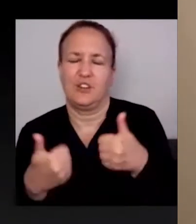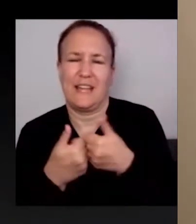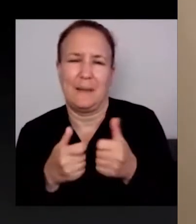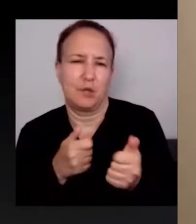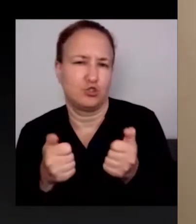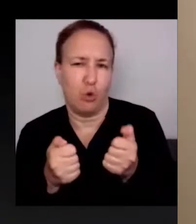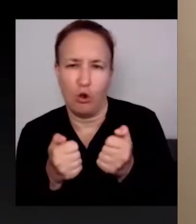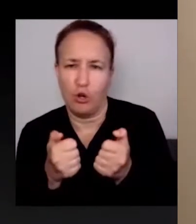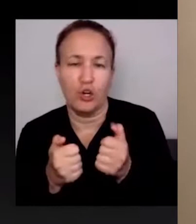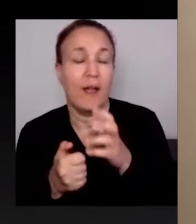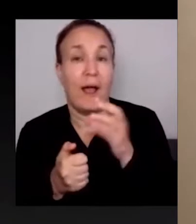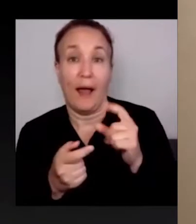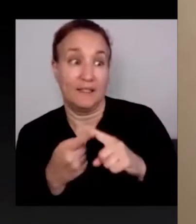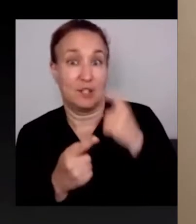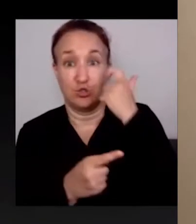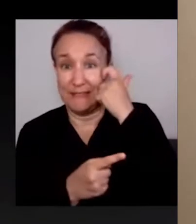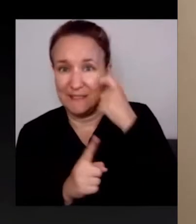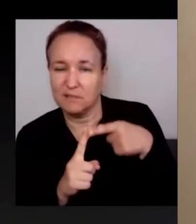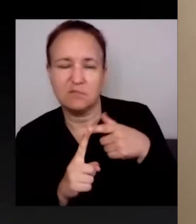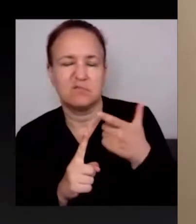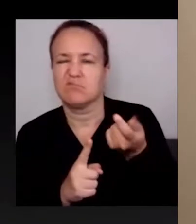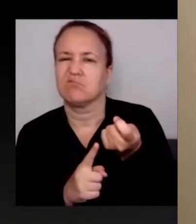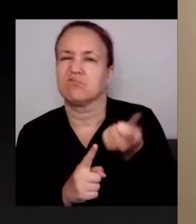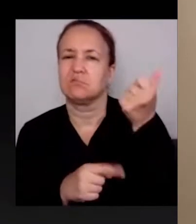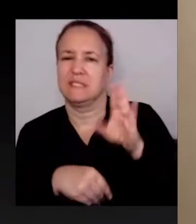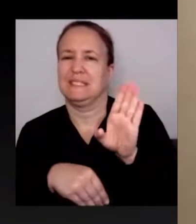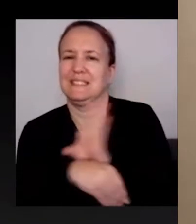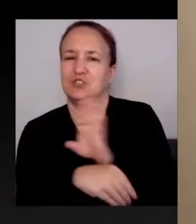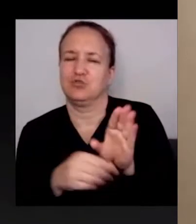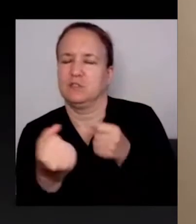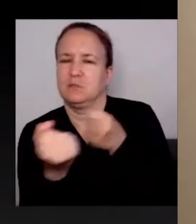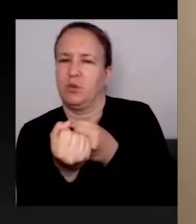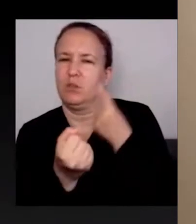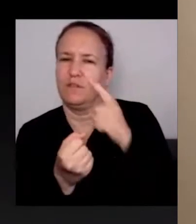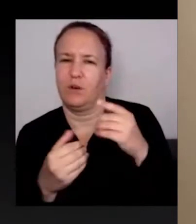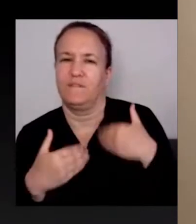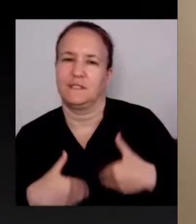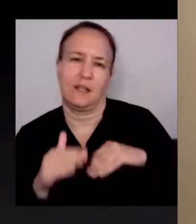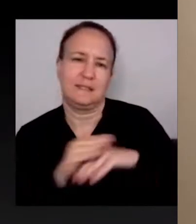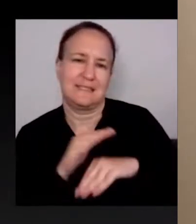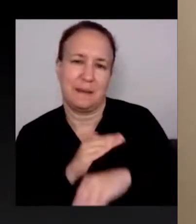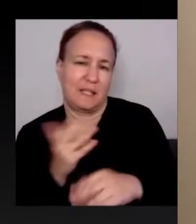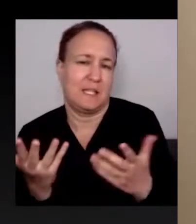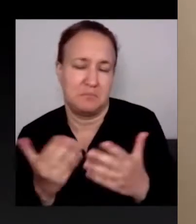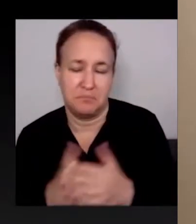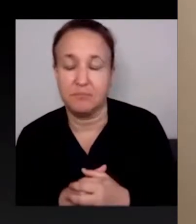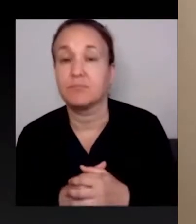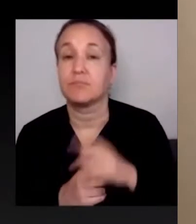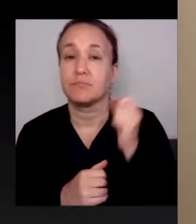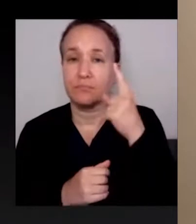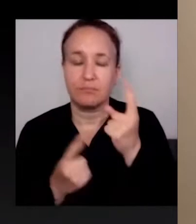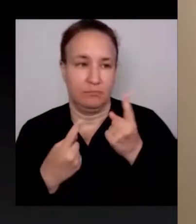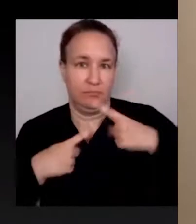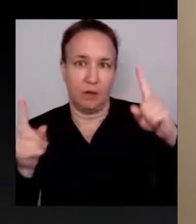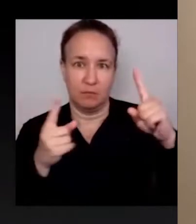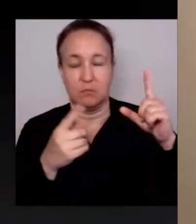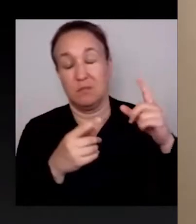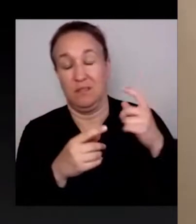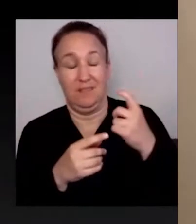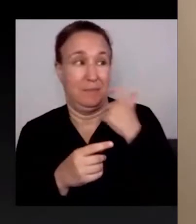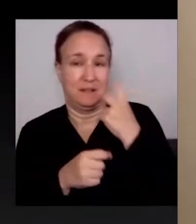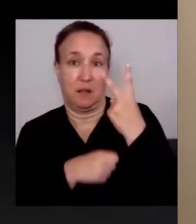and until recently, there was very little industry support for physical accessibility. This has finally been shifting over the past couple